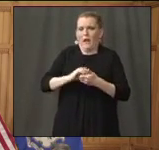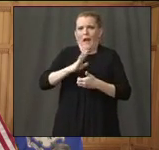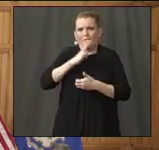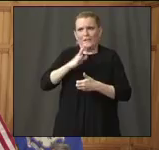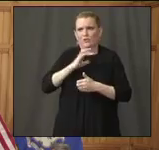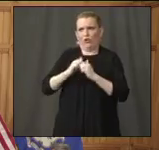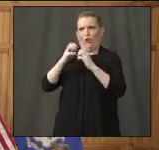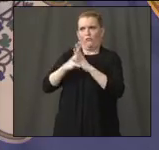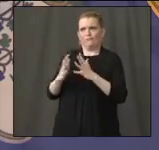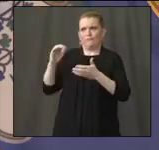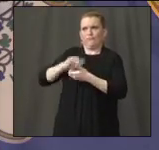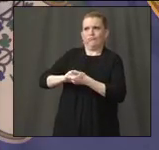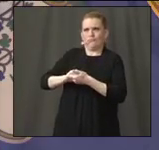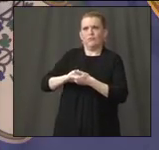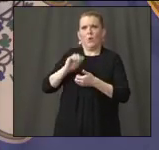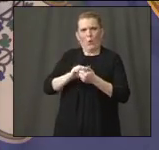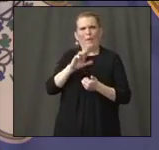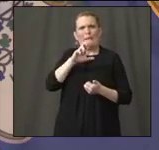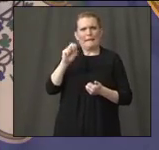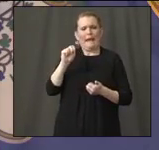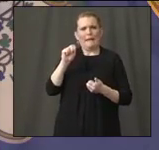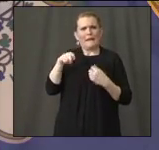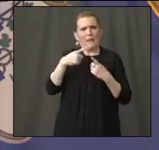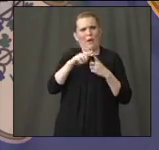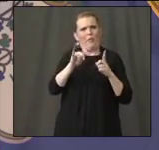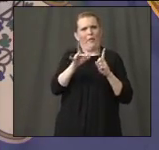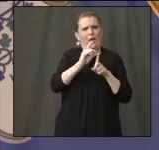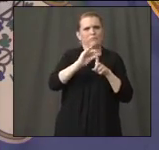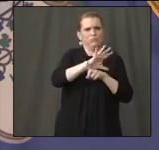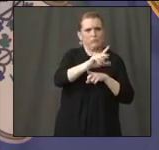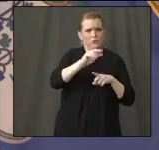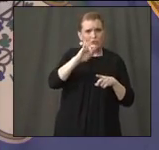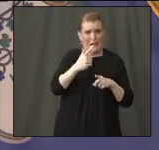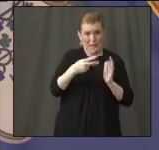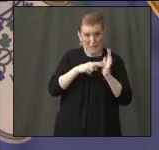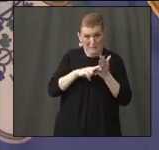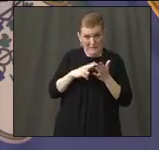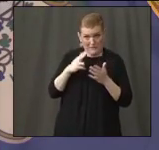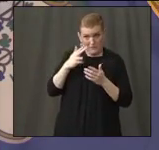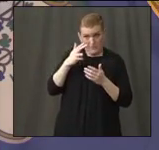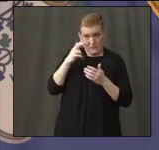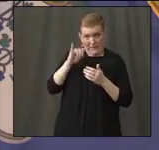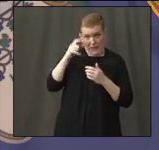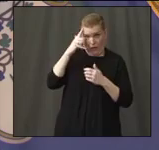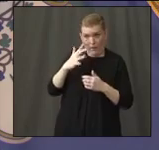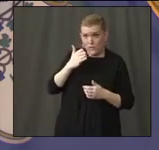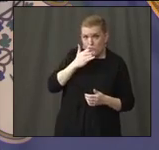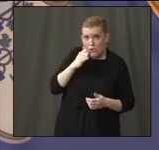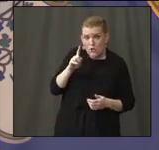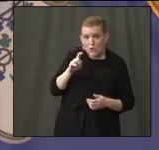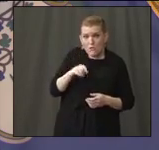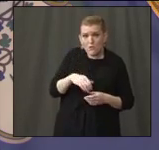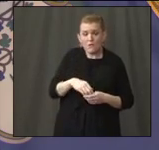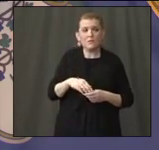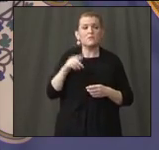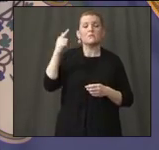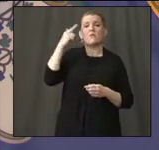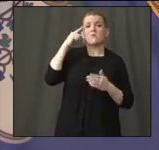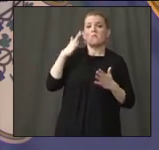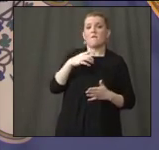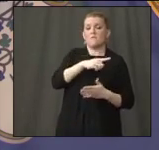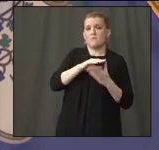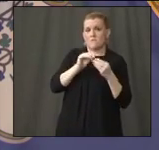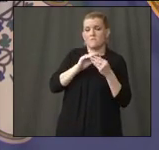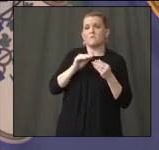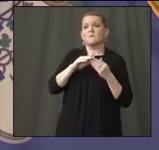As you know, we have a partnership, and we have a partnership to compare notes, compare strategies, see what are the best practices going